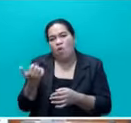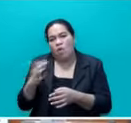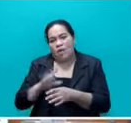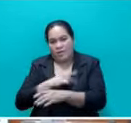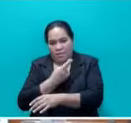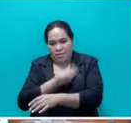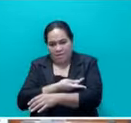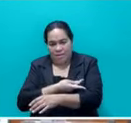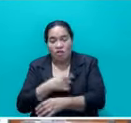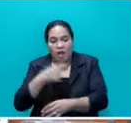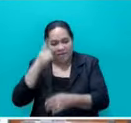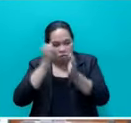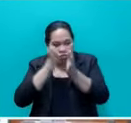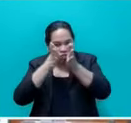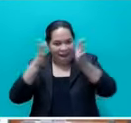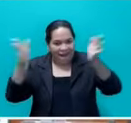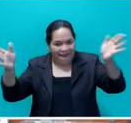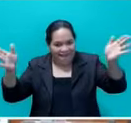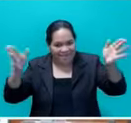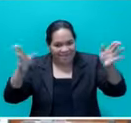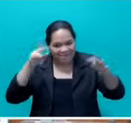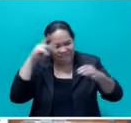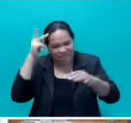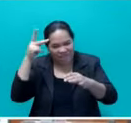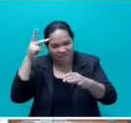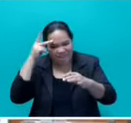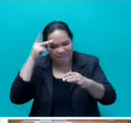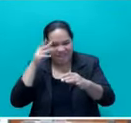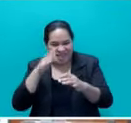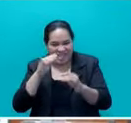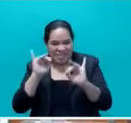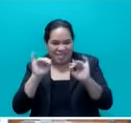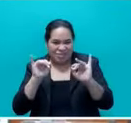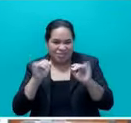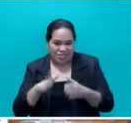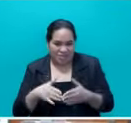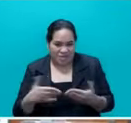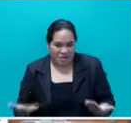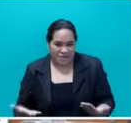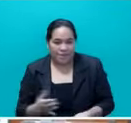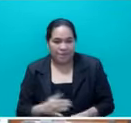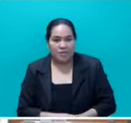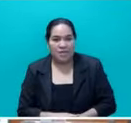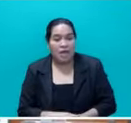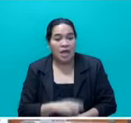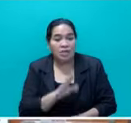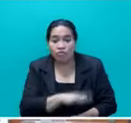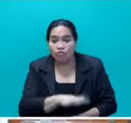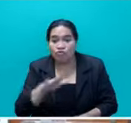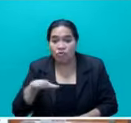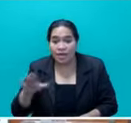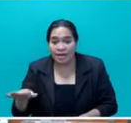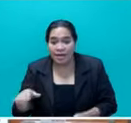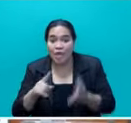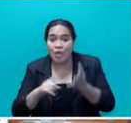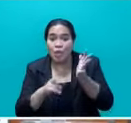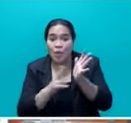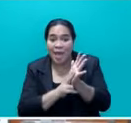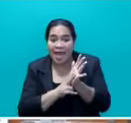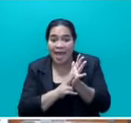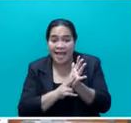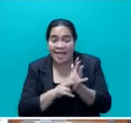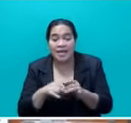wider philosophical issue. Now, there are also children, what we consider children under the UN definition of a child. A